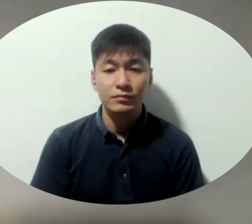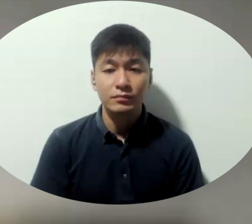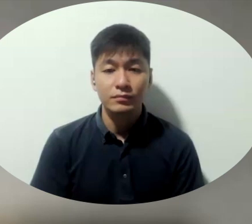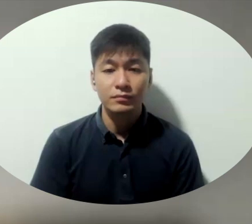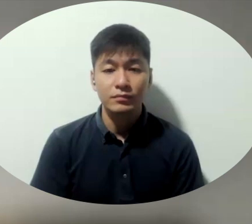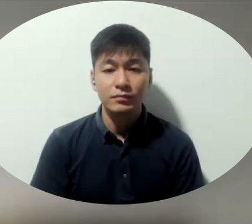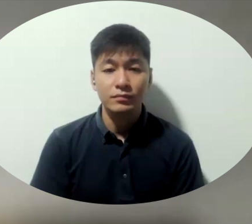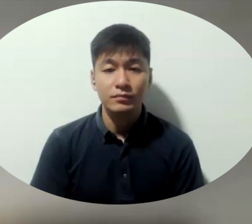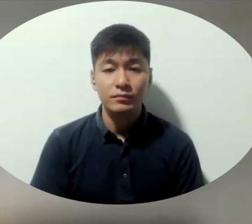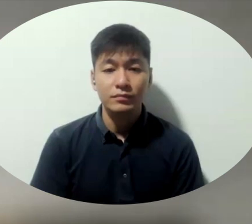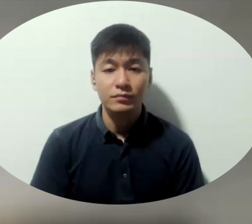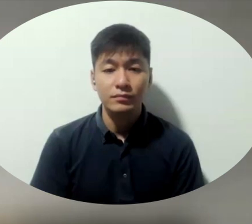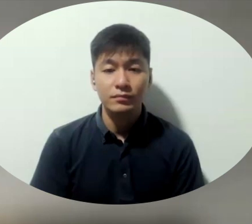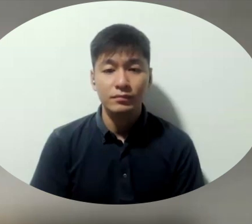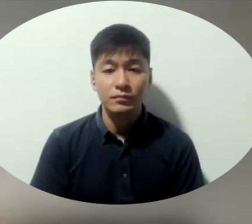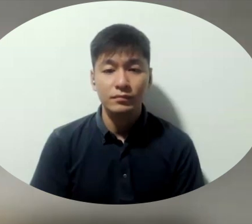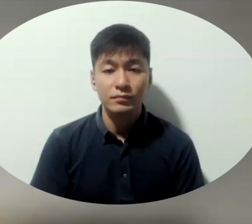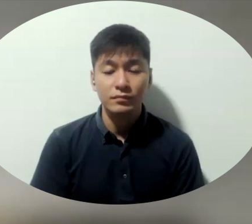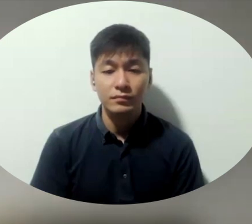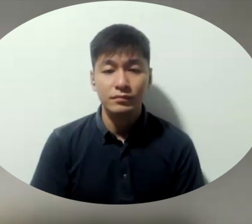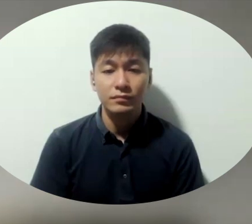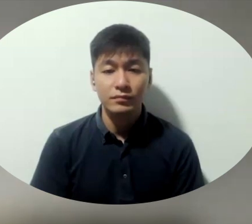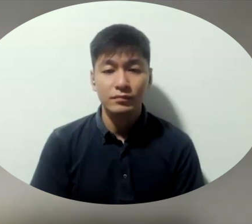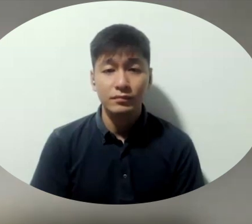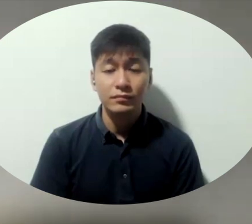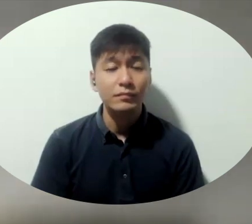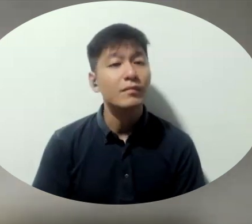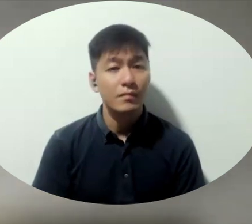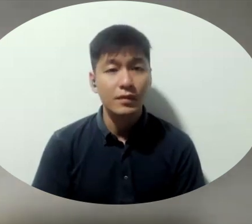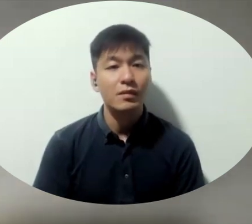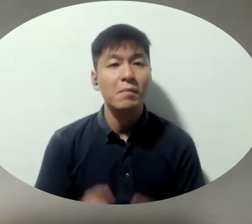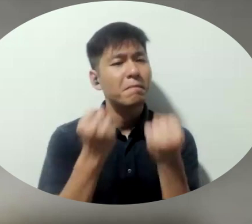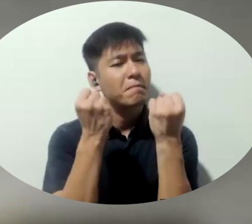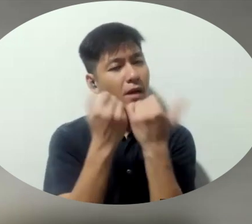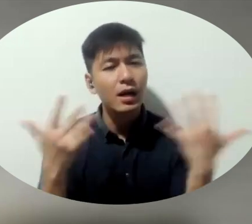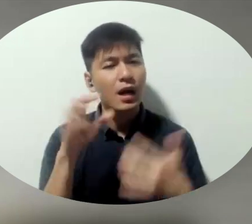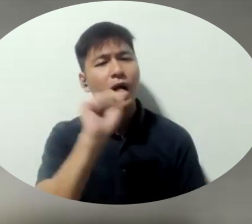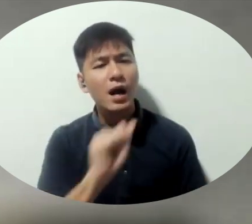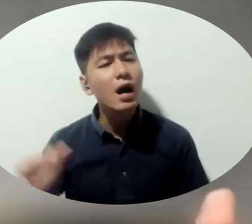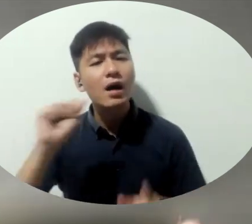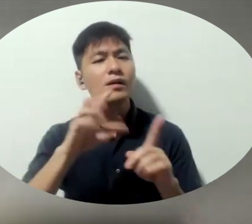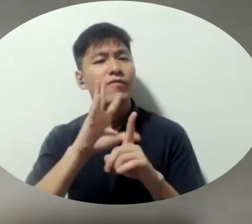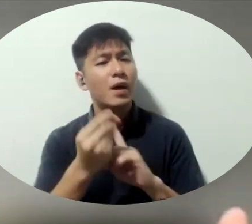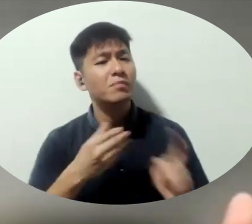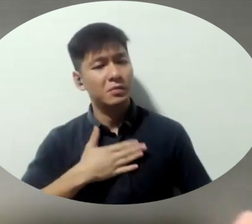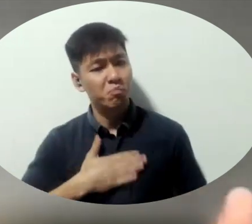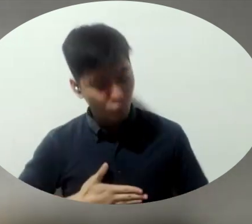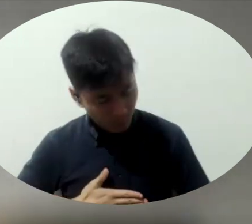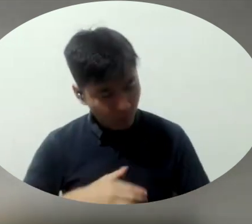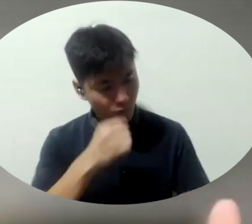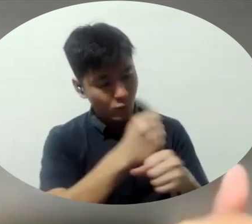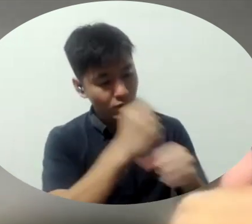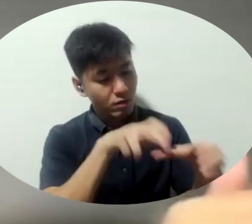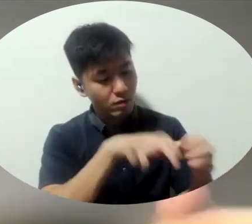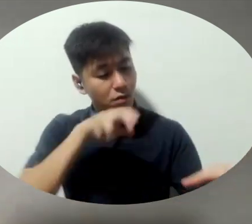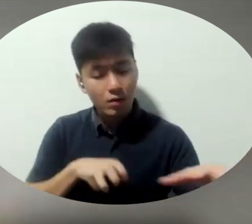it's also part of a value system that our family subscribe to and the upbringing that we are brought up. But beyond just caring for the